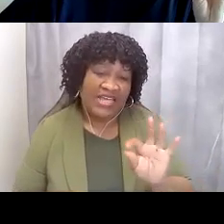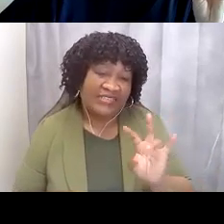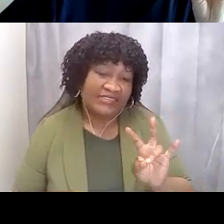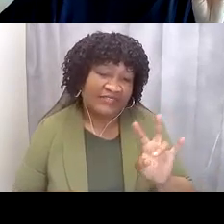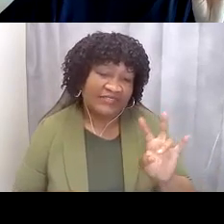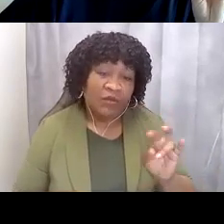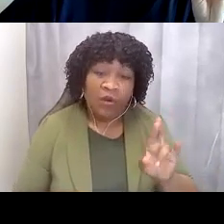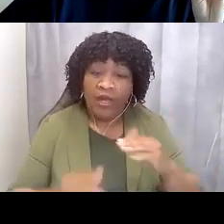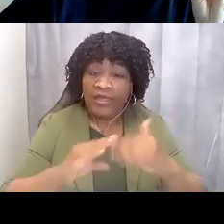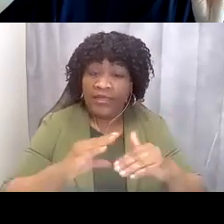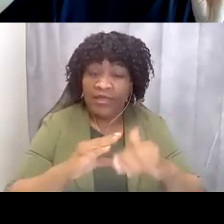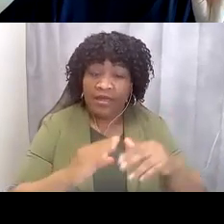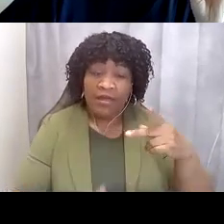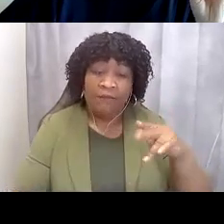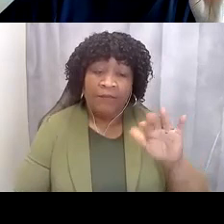206-477-3977 or email